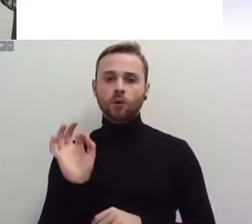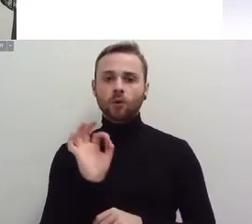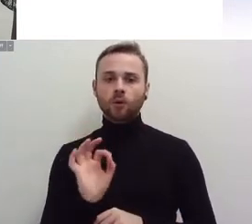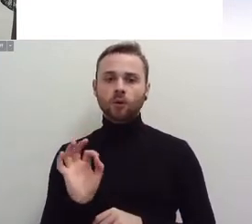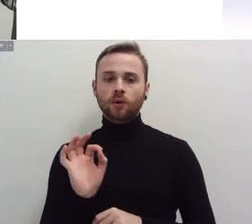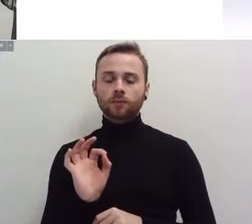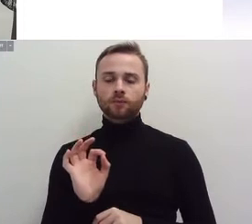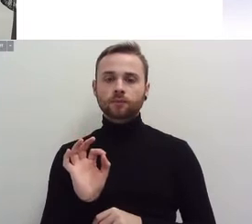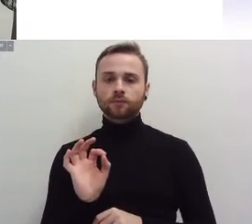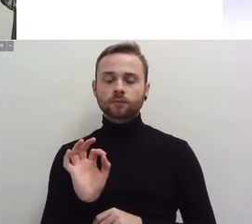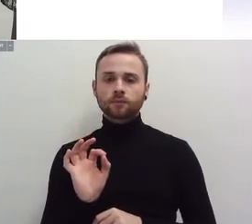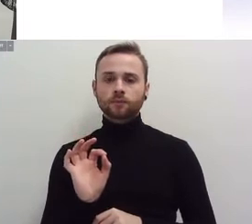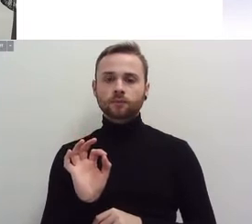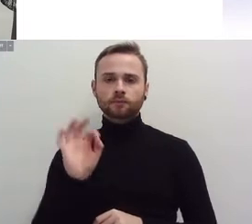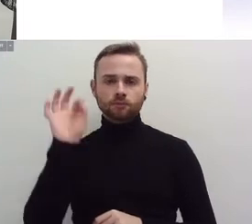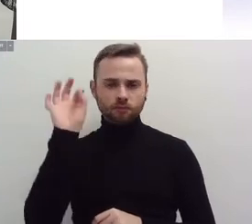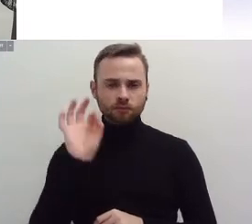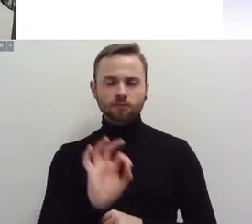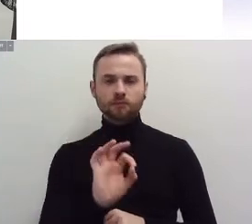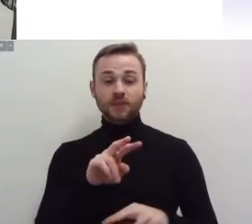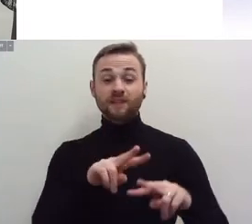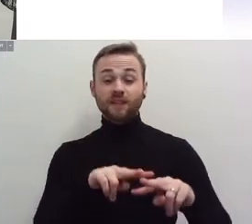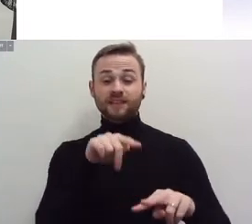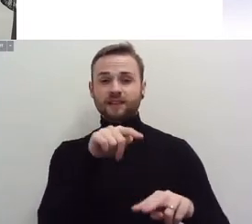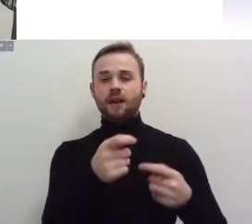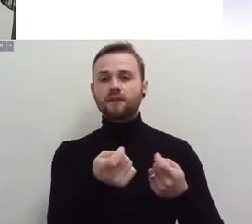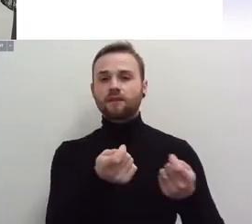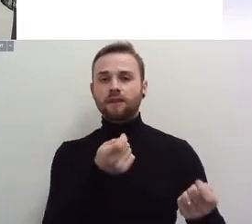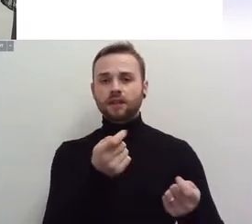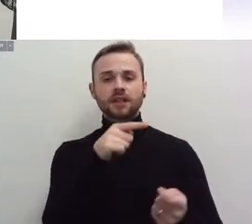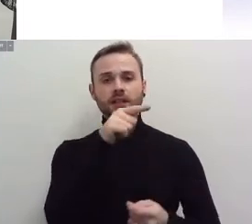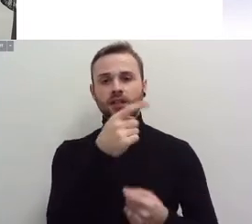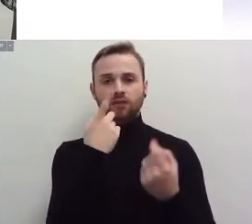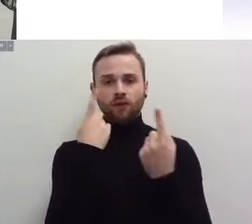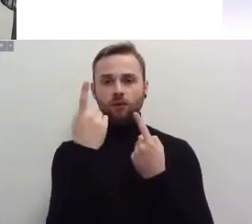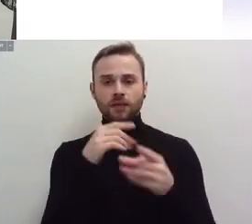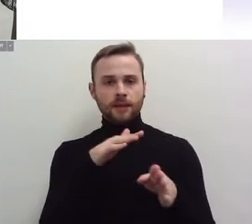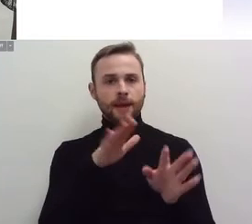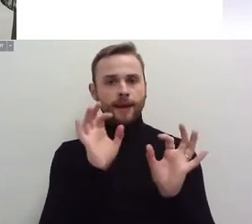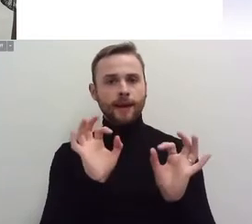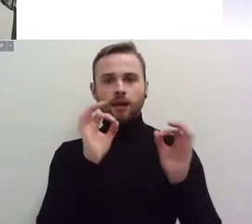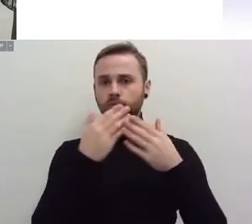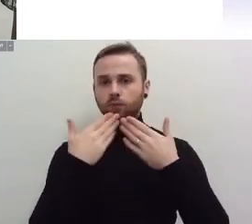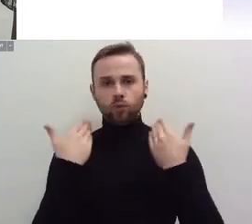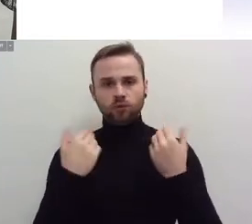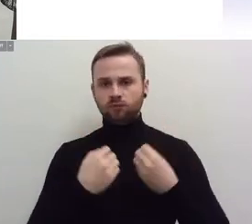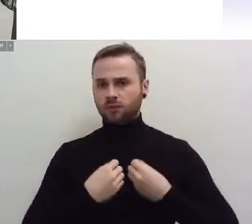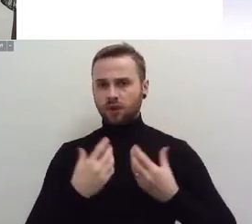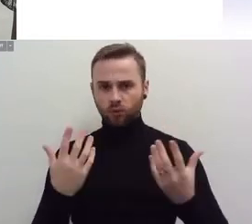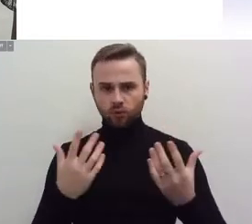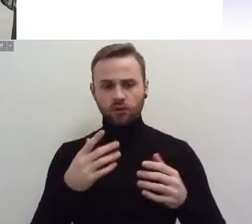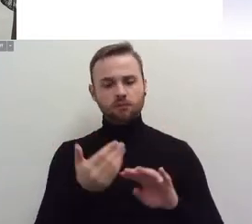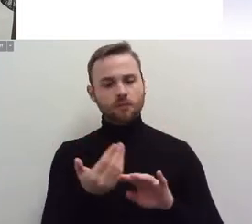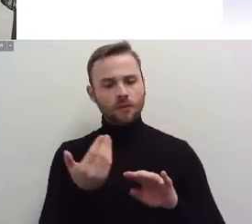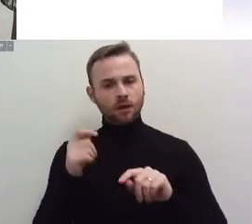to make sure that they are evidence-based or that they are based on good practices. They have complete autonomy in choosing